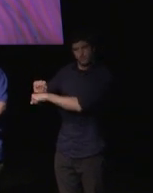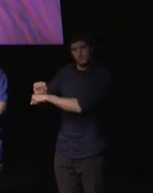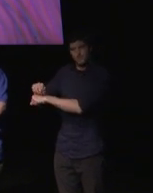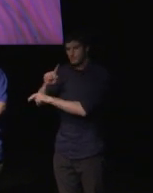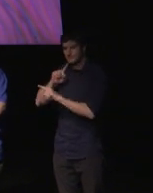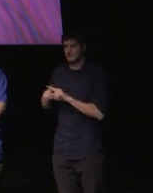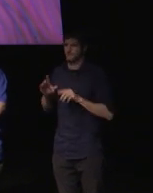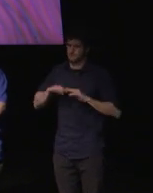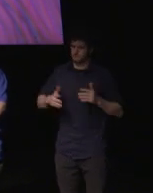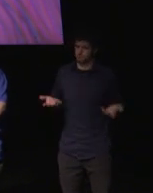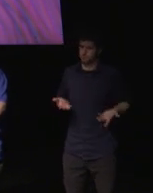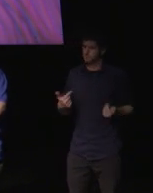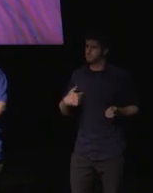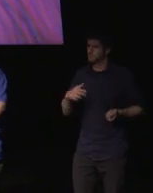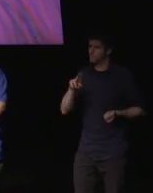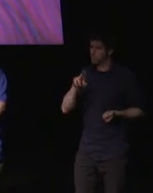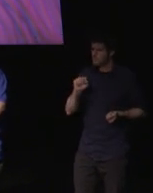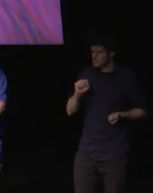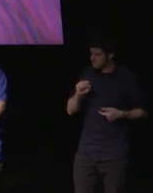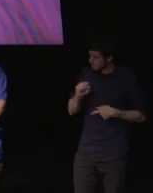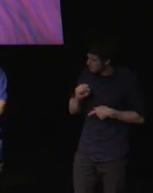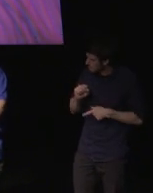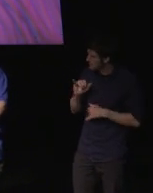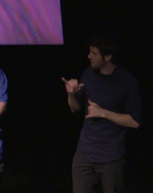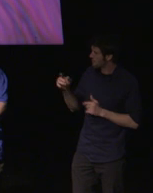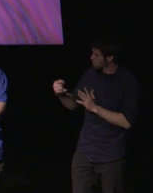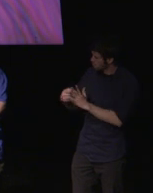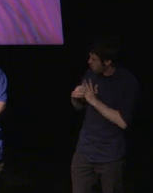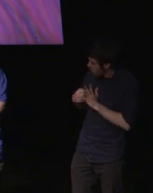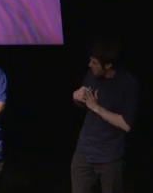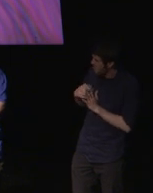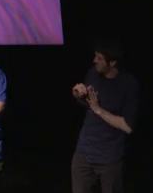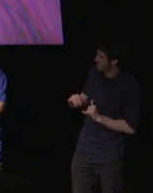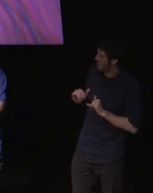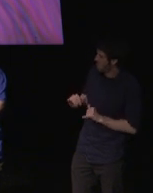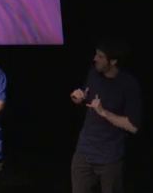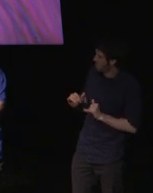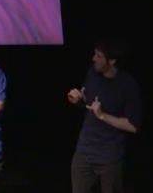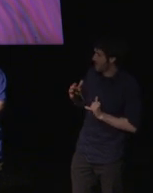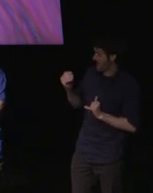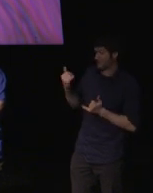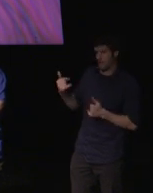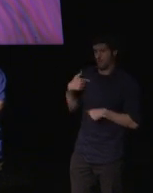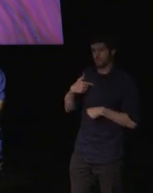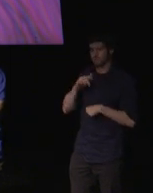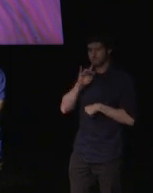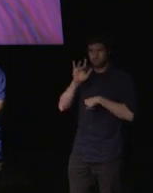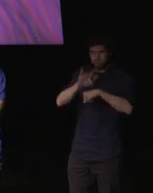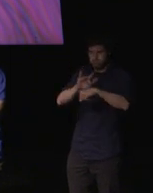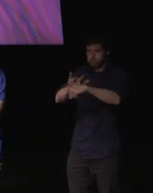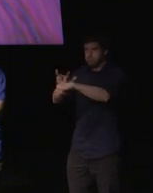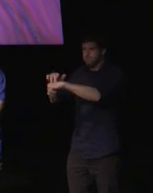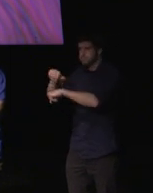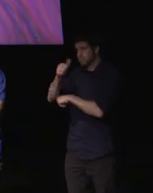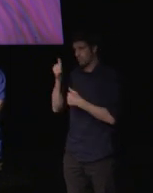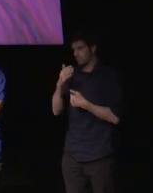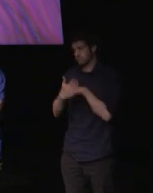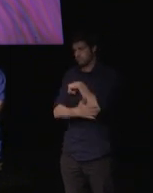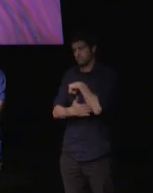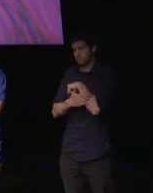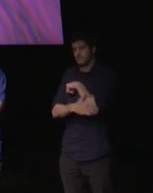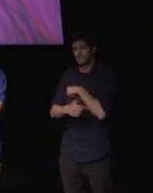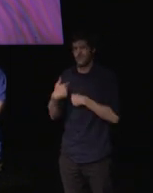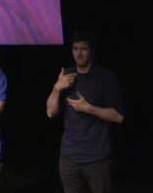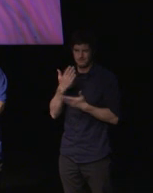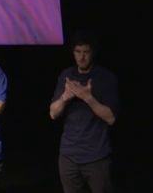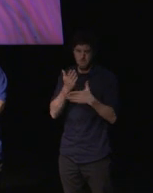really kind of show us that how important that is. And since then, we've actually gone out to a bunch of other countries. We've gotten partners in France and Israel